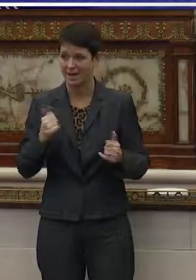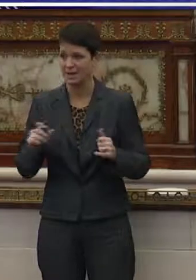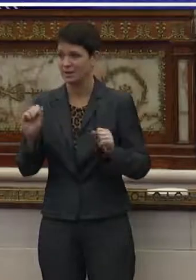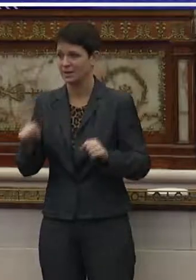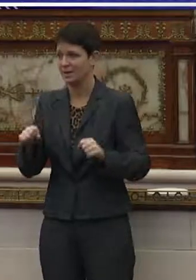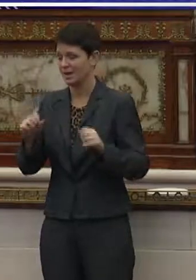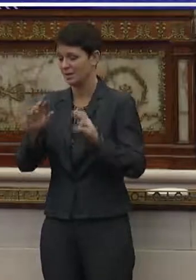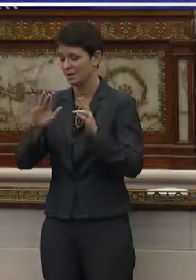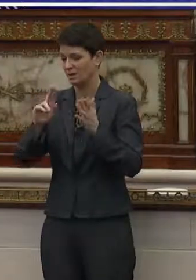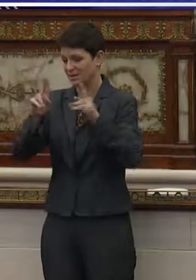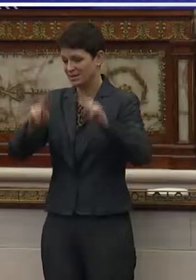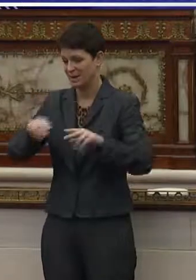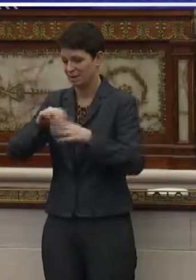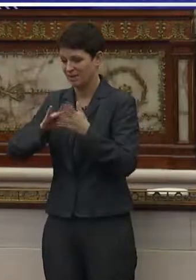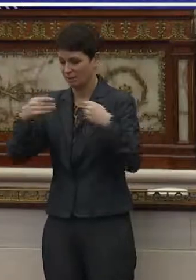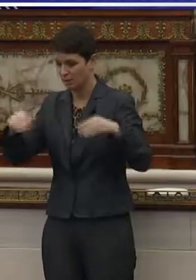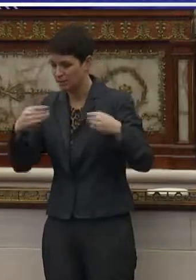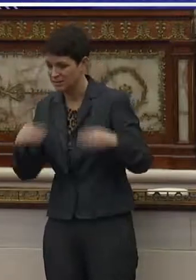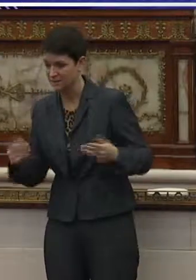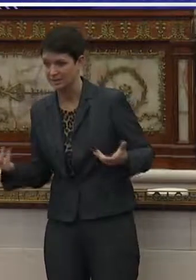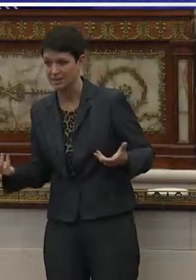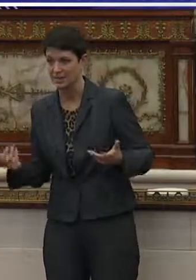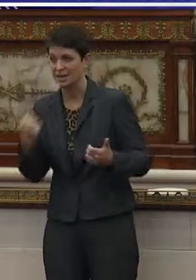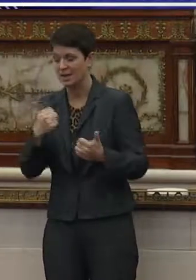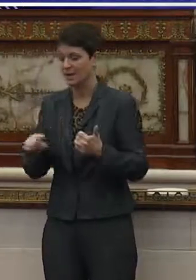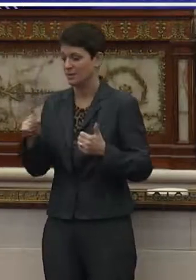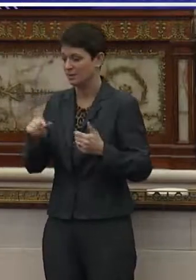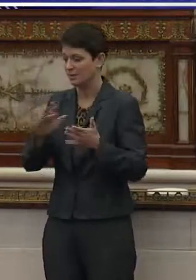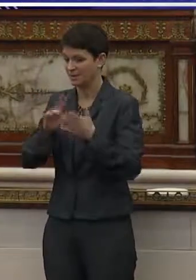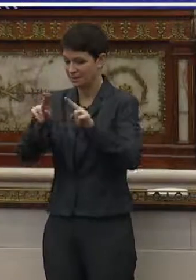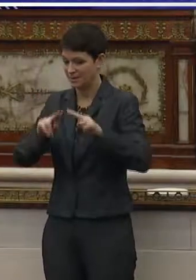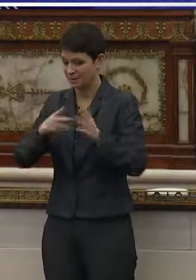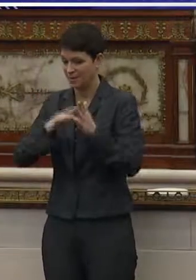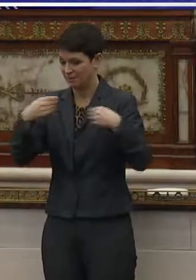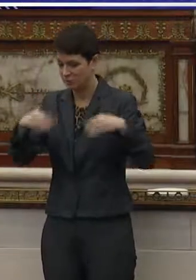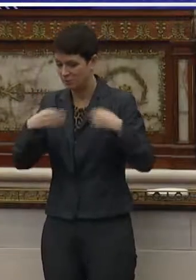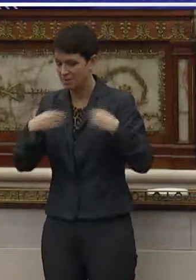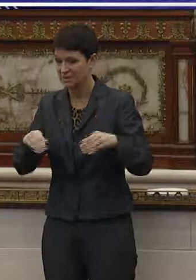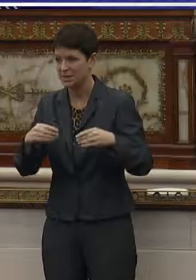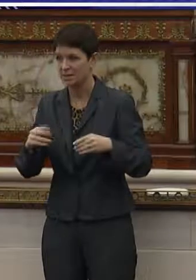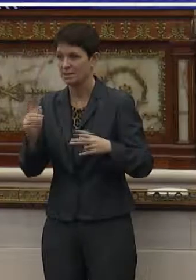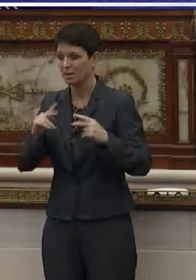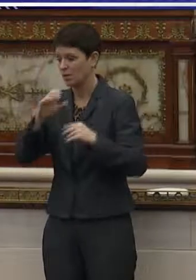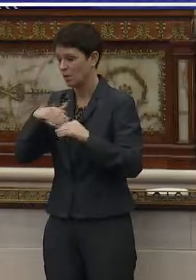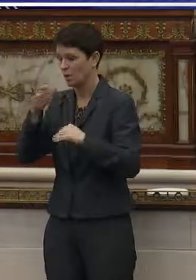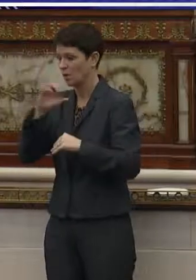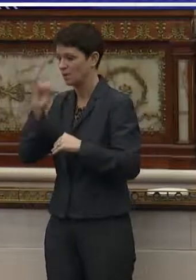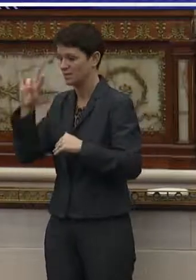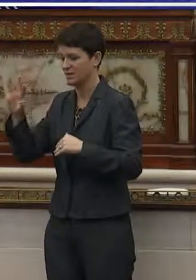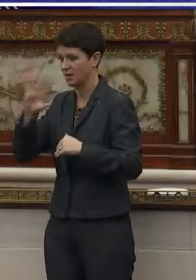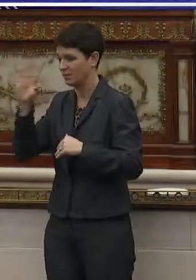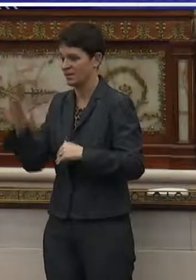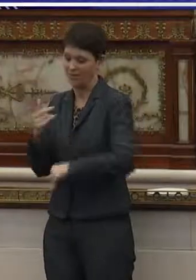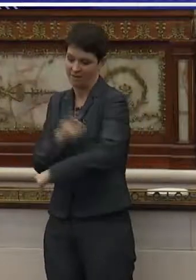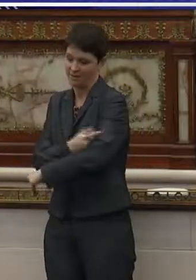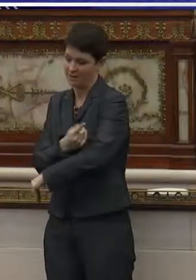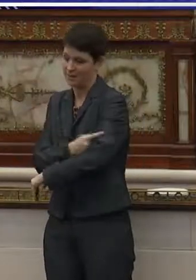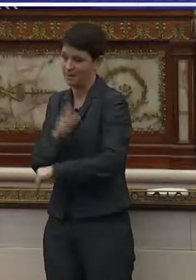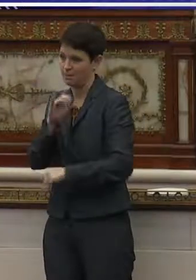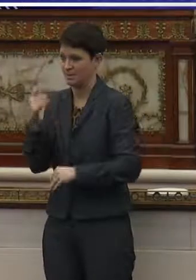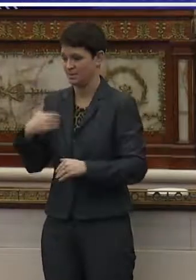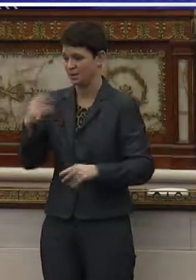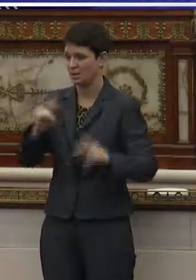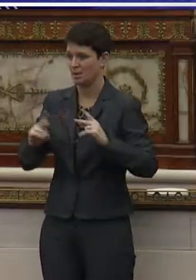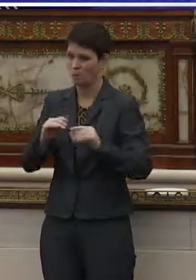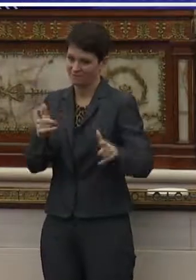sign up at a pharmacy. And we made it so that anybody could sign up at a pharmacy, then our people over the age of 75 would never get vaccinated because the younger people are